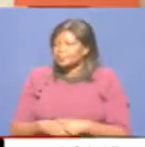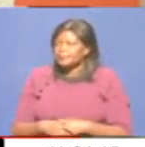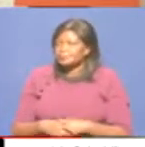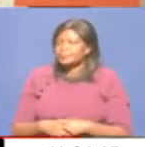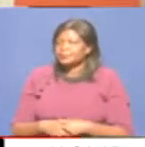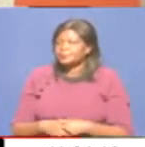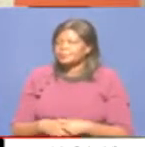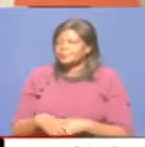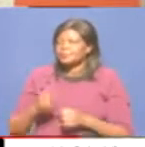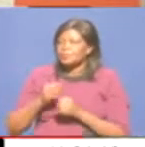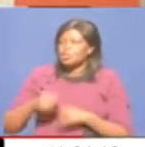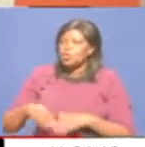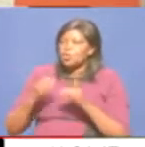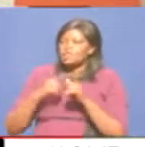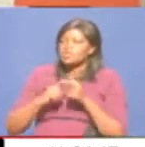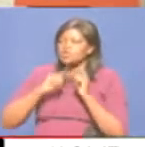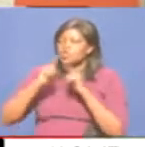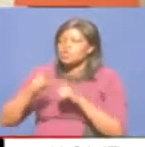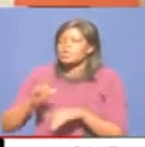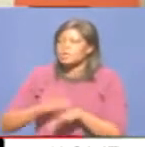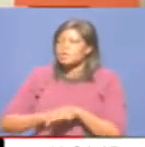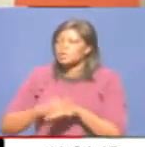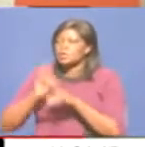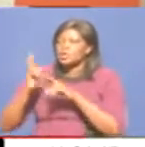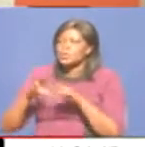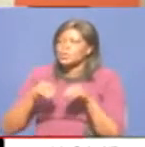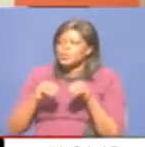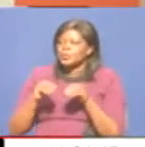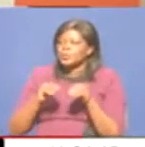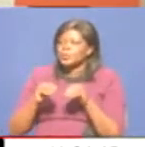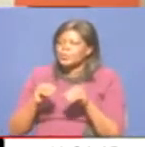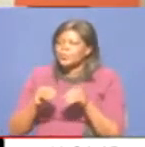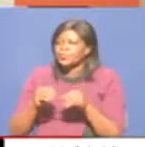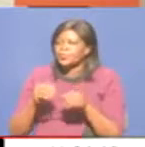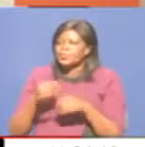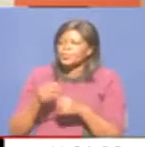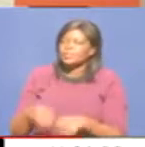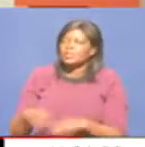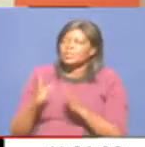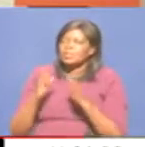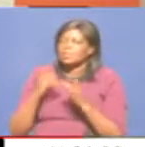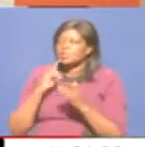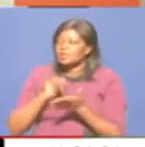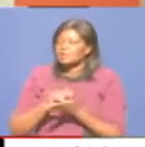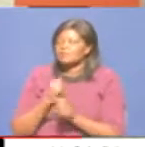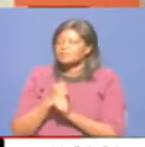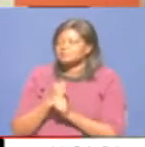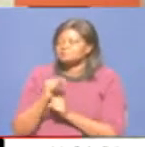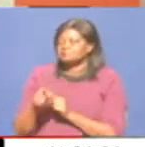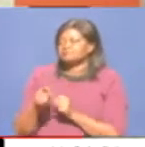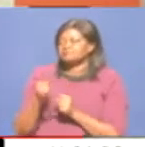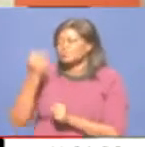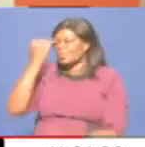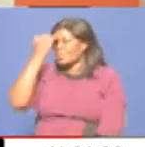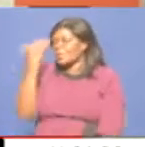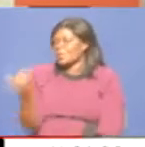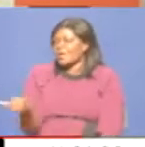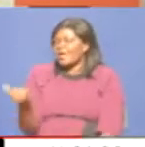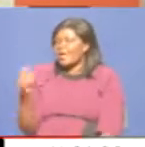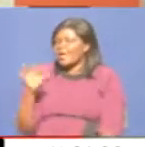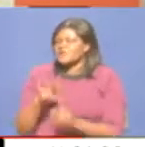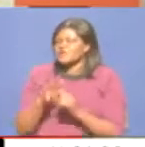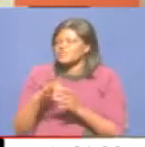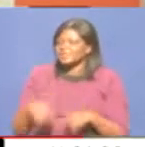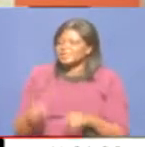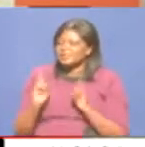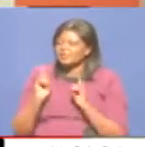know what they do? They go and get just the normal mchanga and just put it on the road, and they say that I've done the road. Why should the voters themselves or